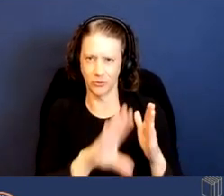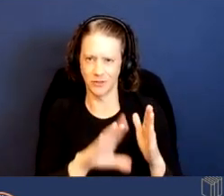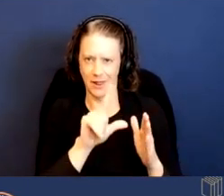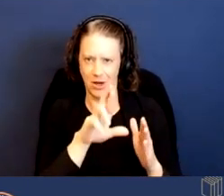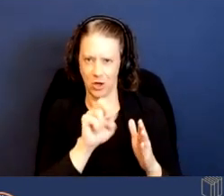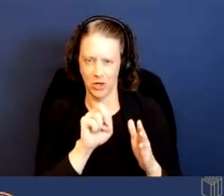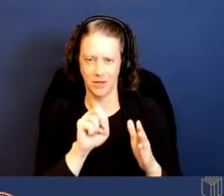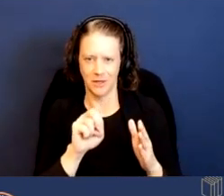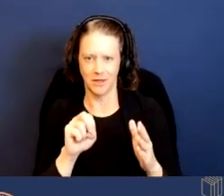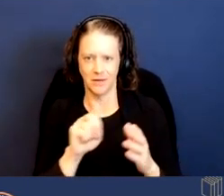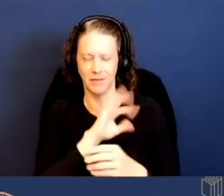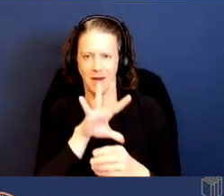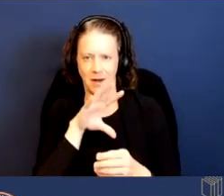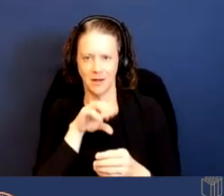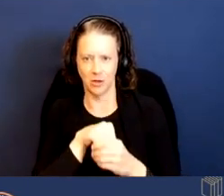An